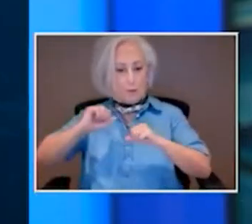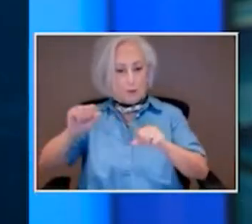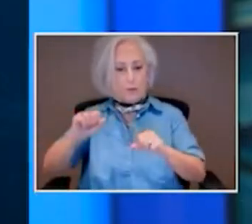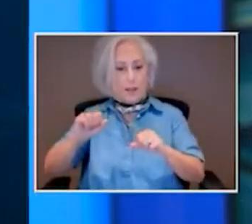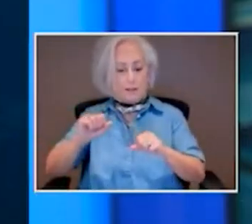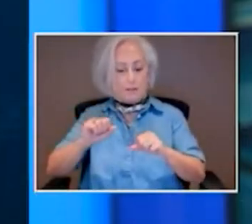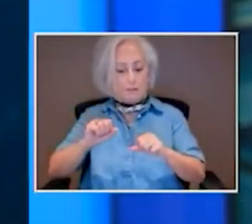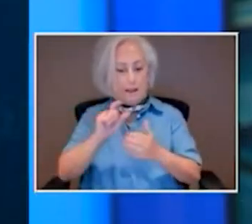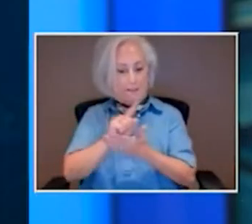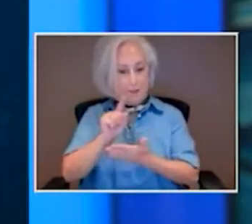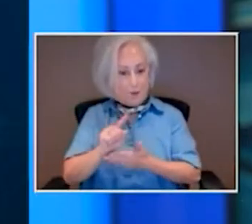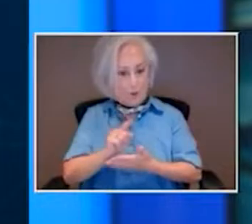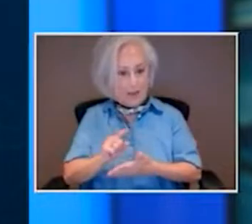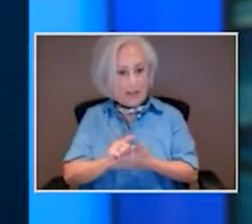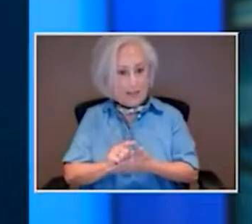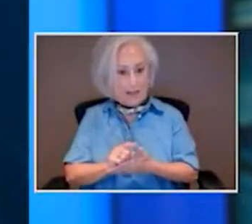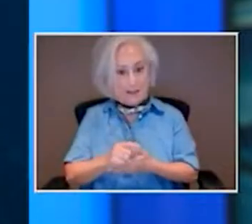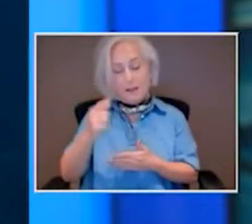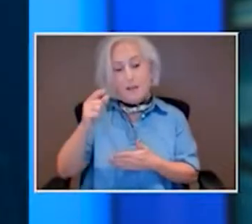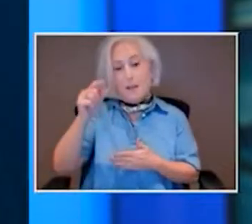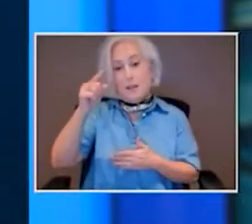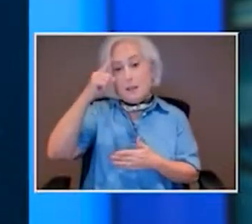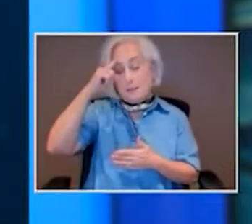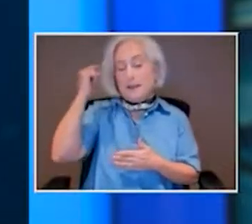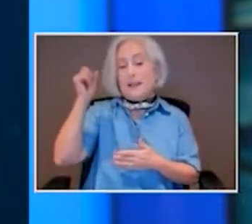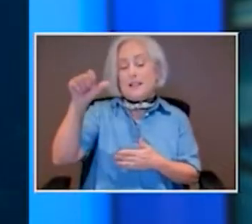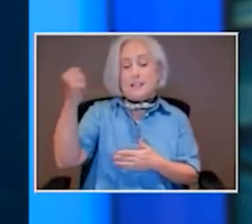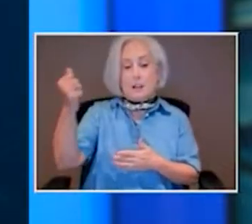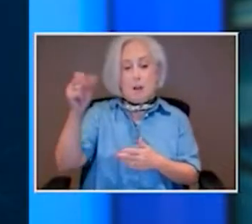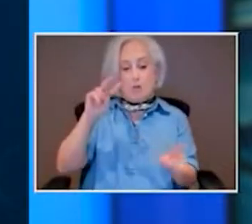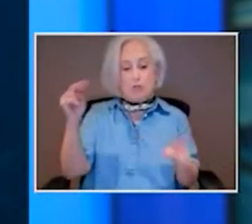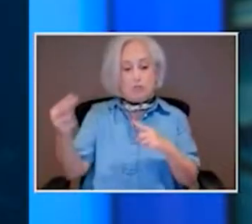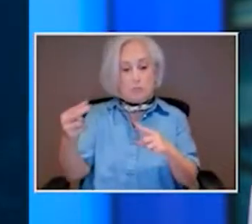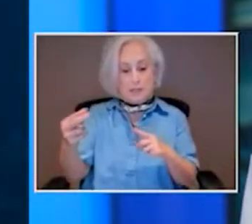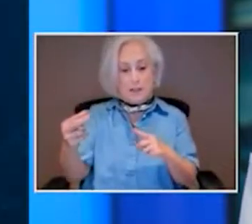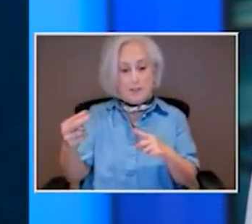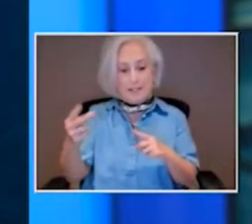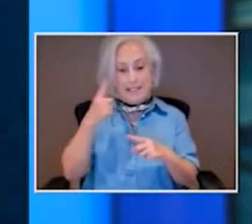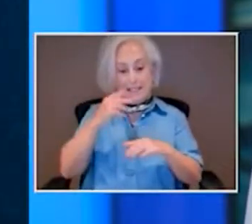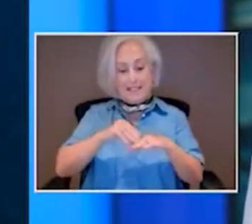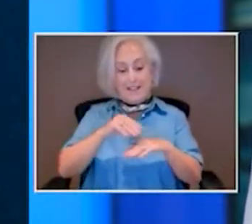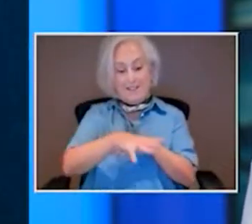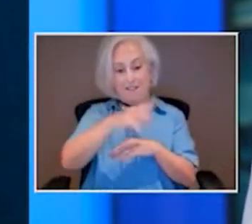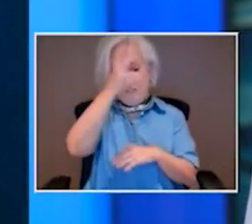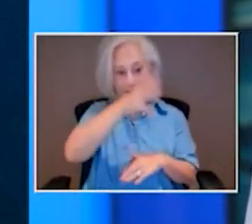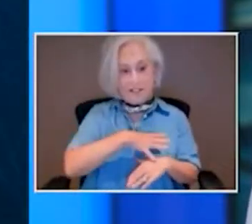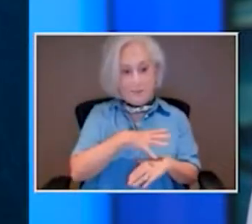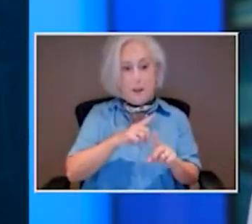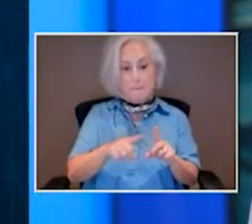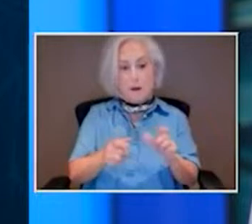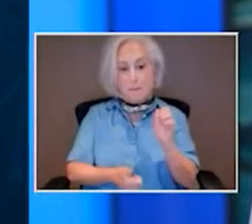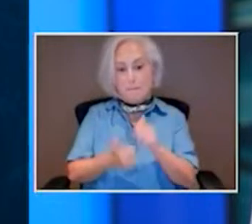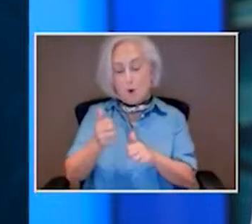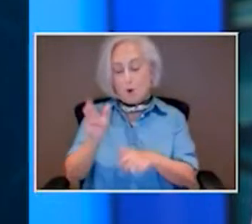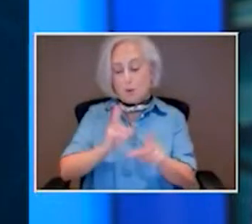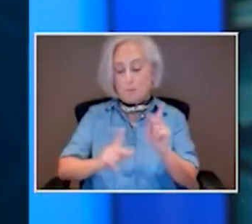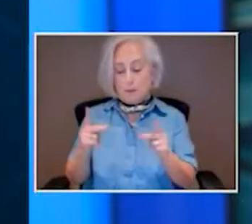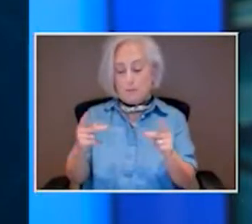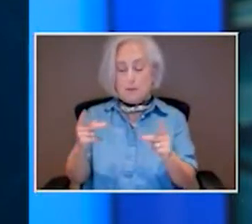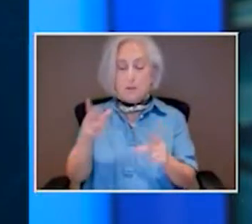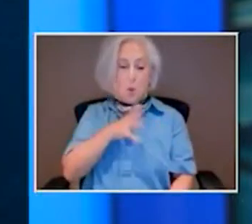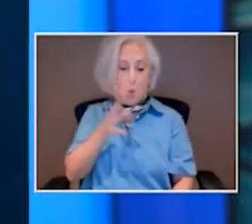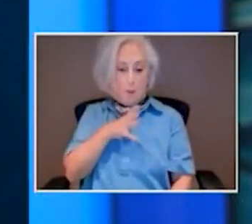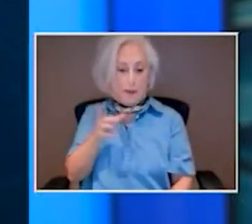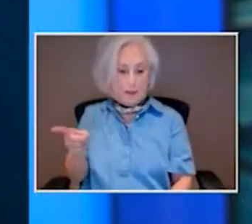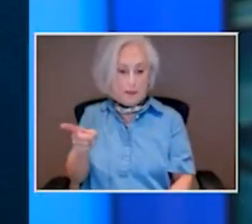Because the other aspect is, especially when it affects men, but the dominant population with breast cancer are women.